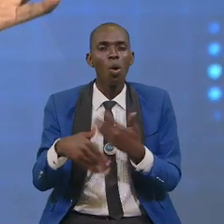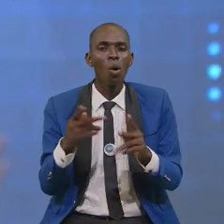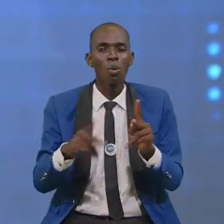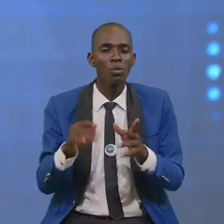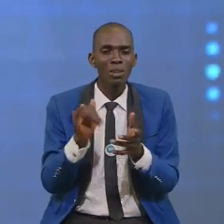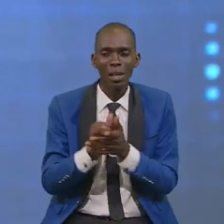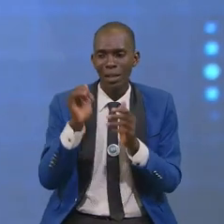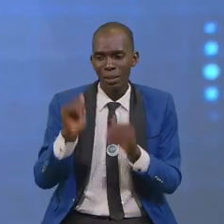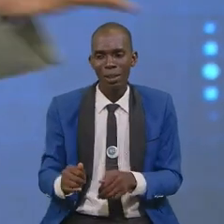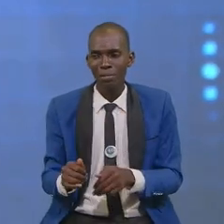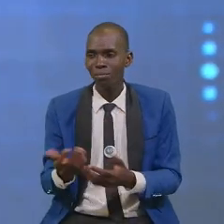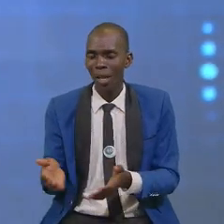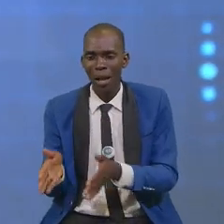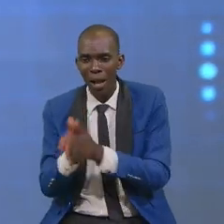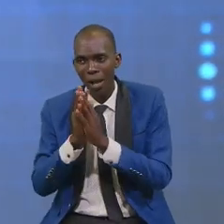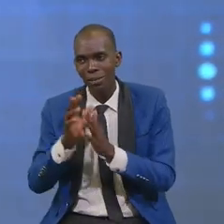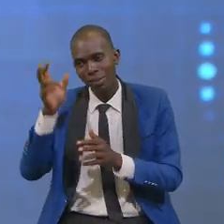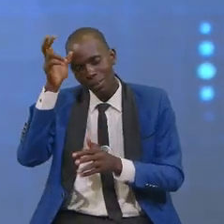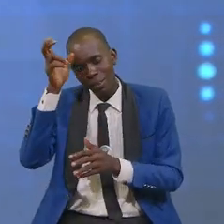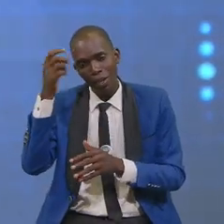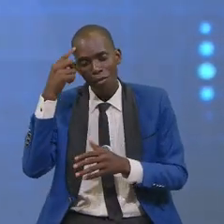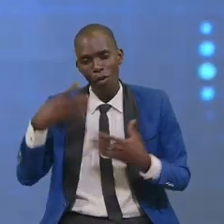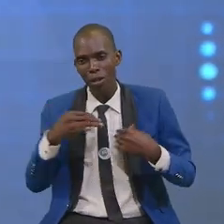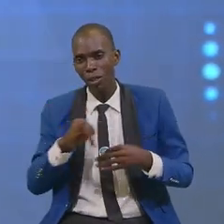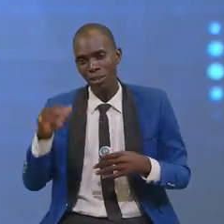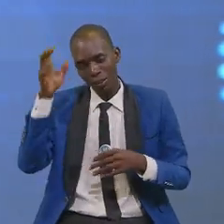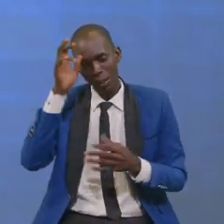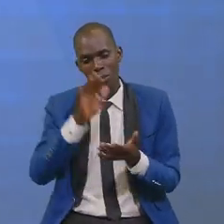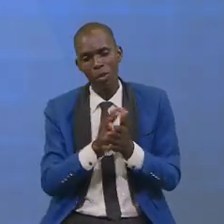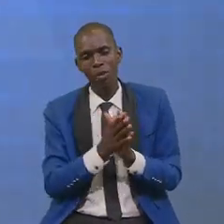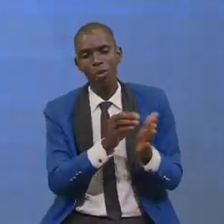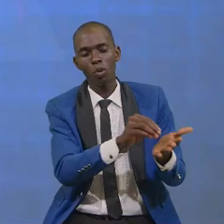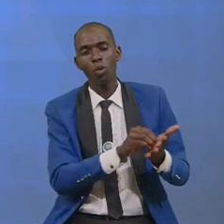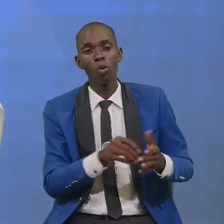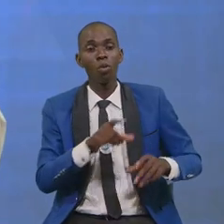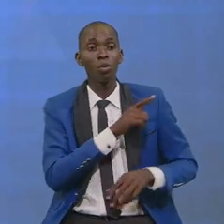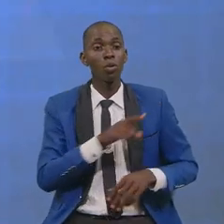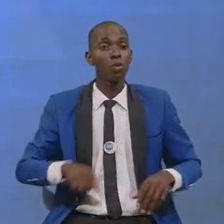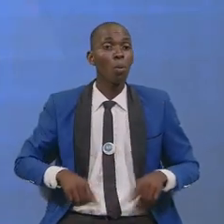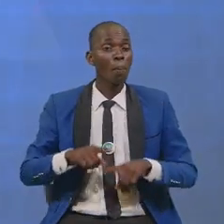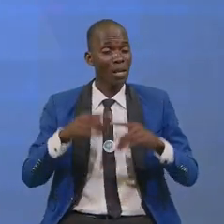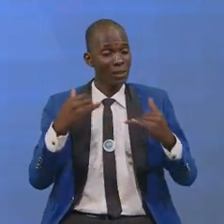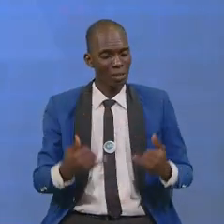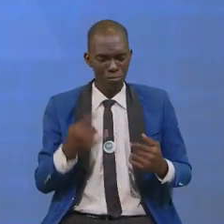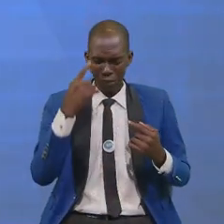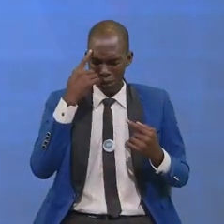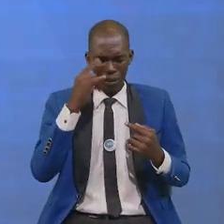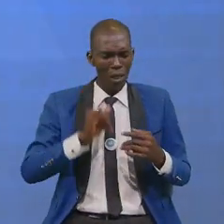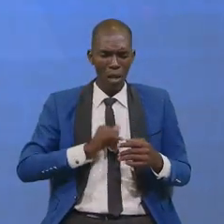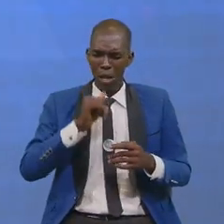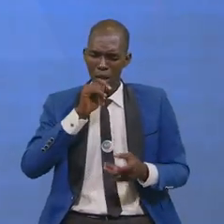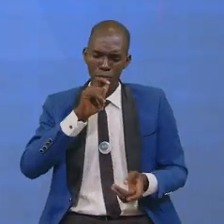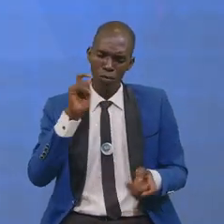for him, and Satan becomes his Lord. He said, now I'm changing masters. He